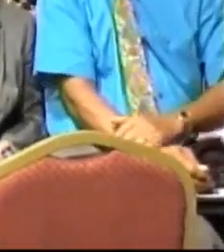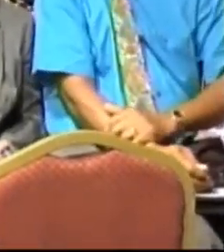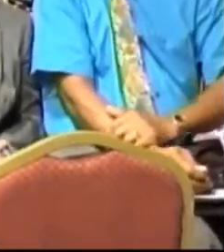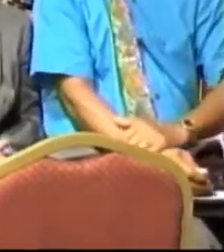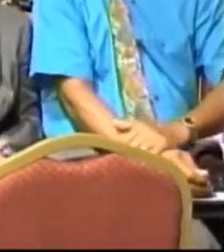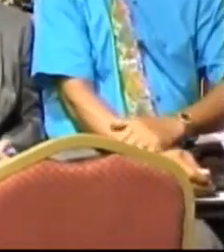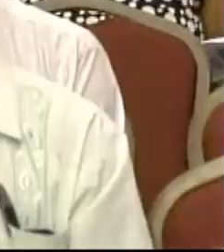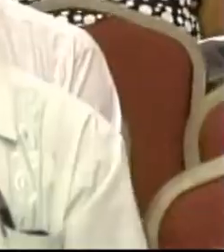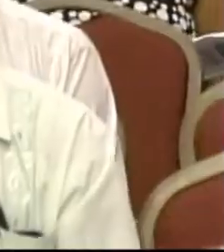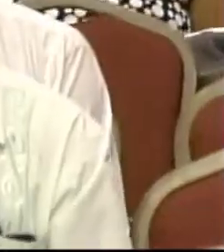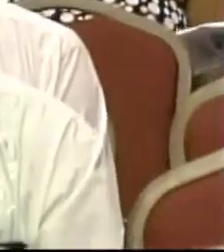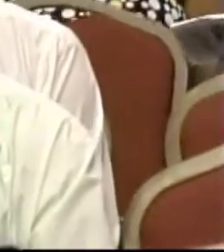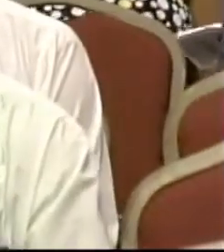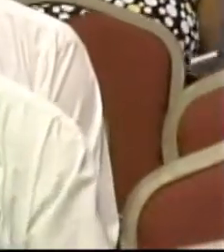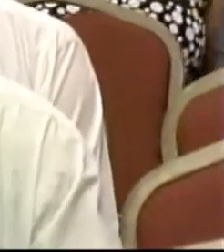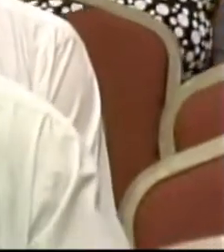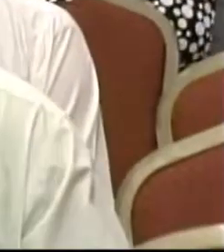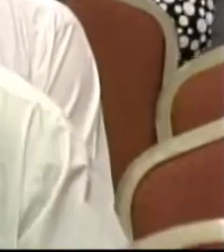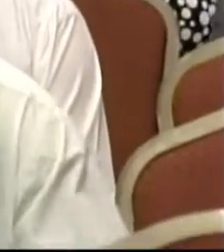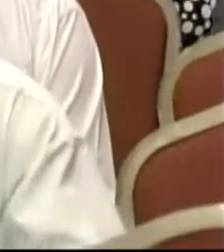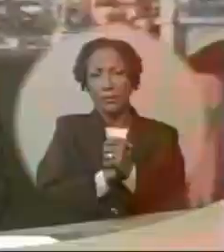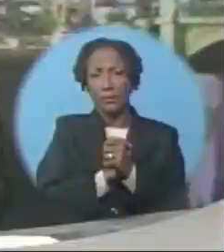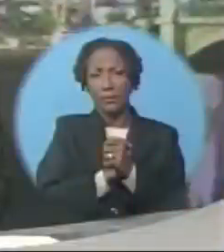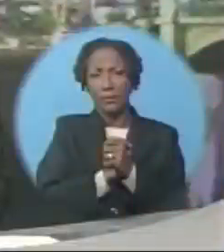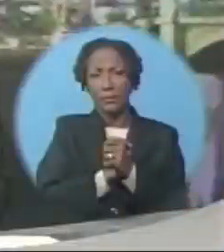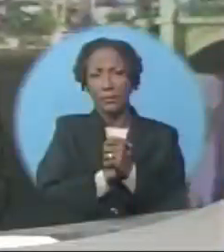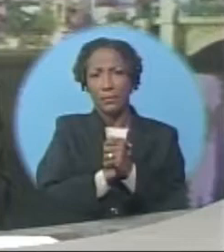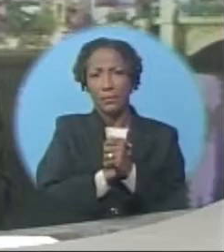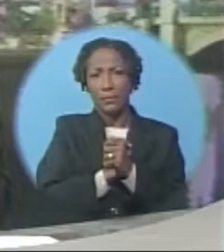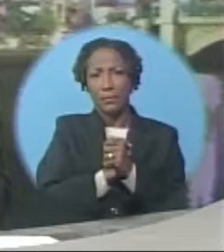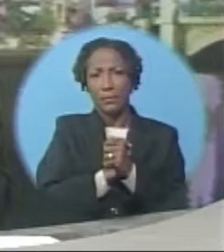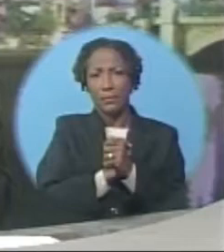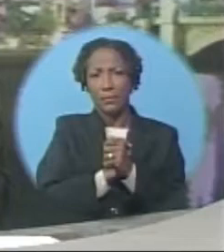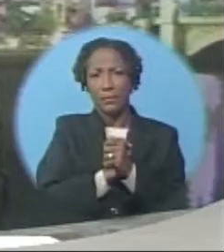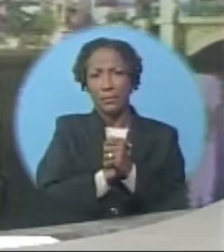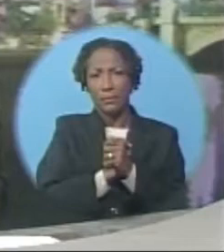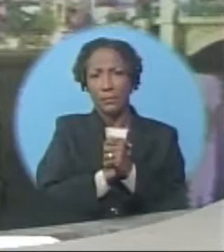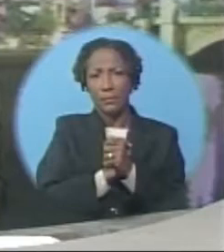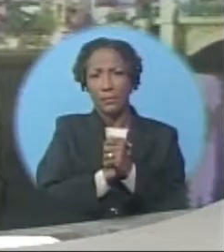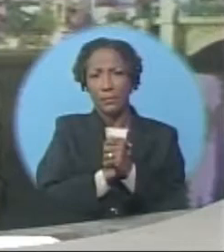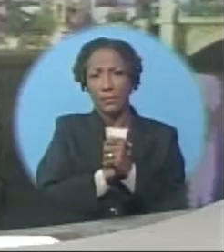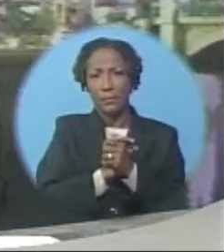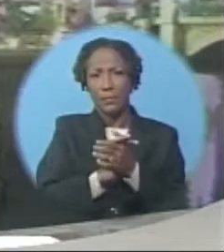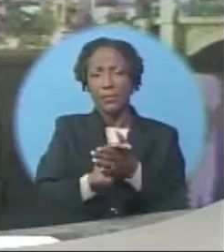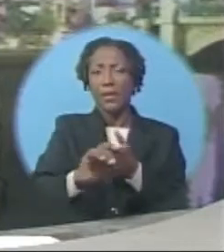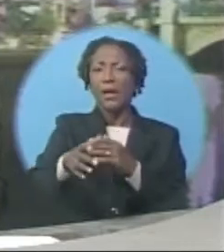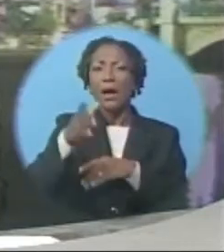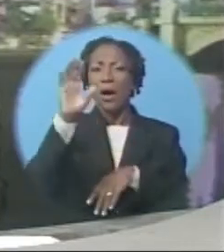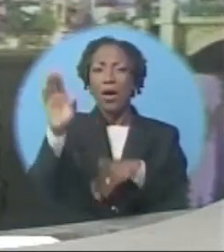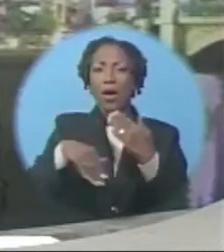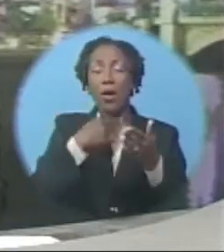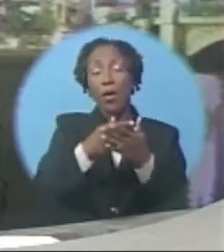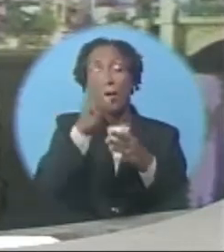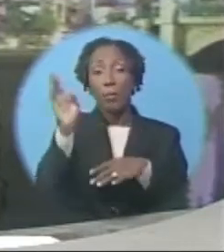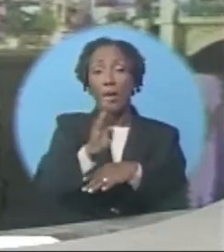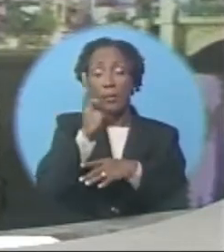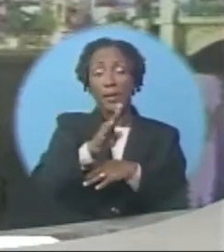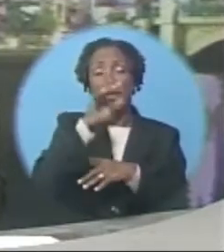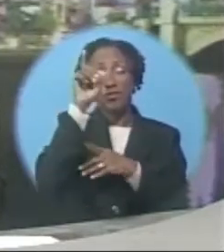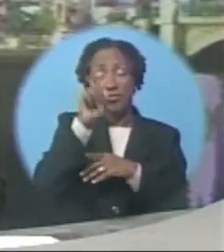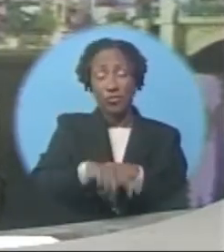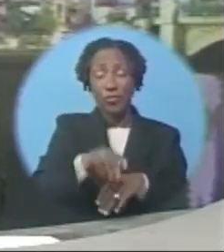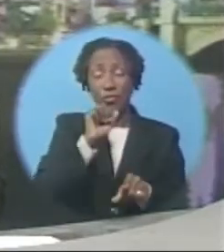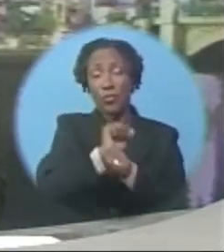he says while government continues to play an important role in influencing productivity, the onus is on Barbadians to